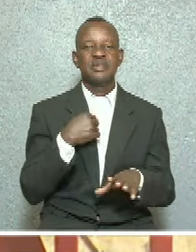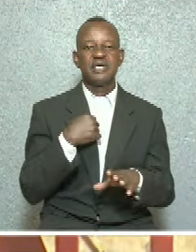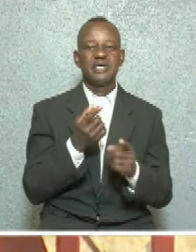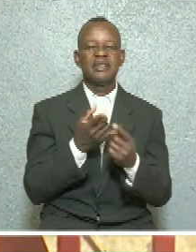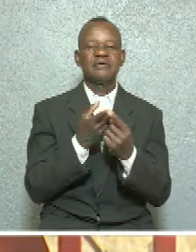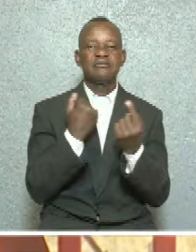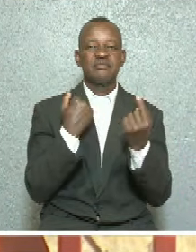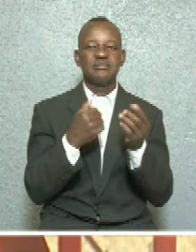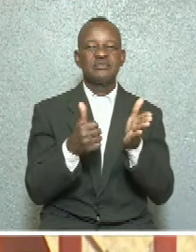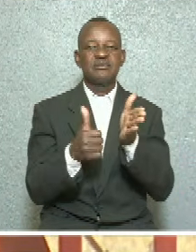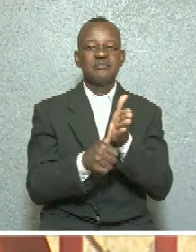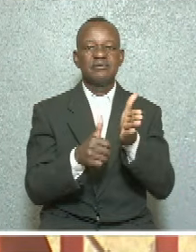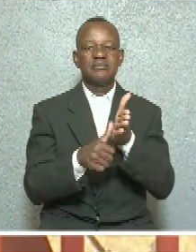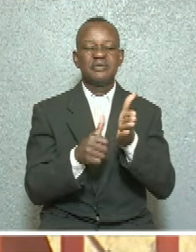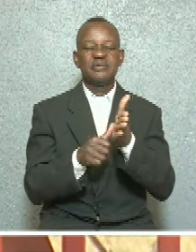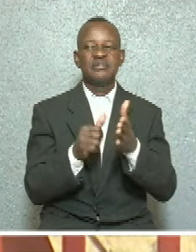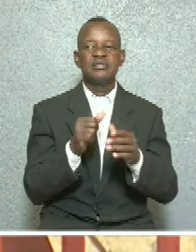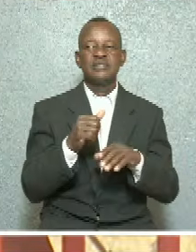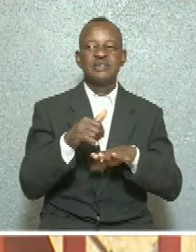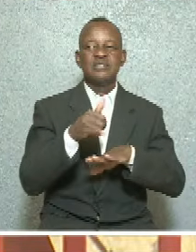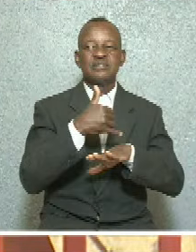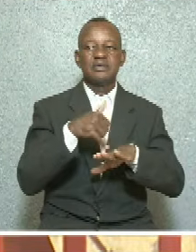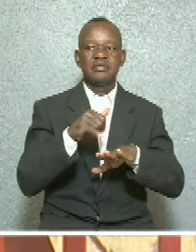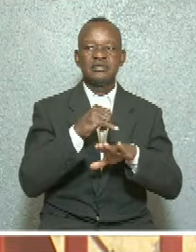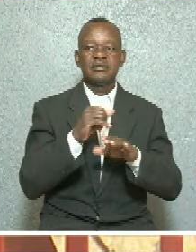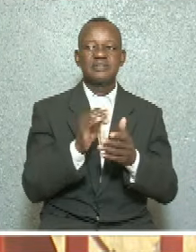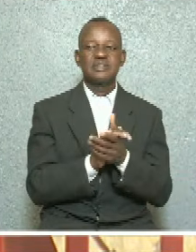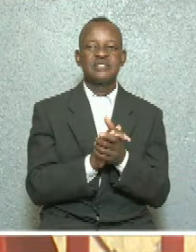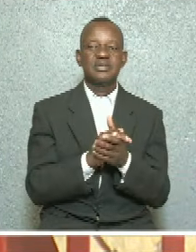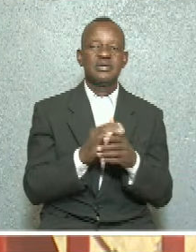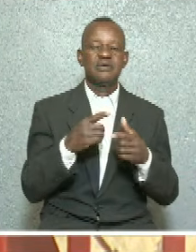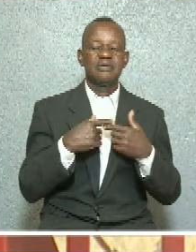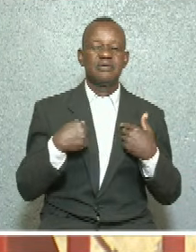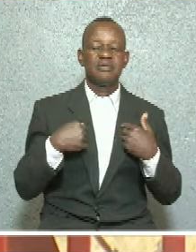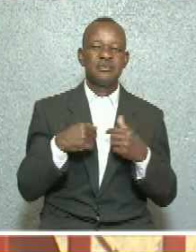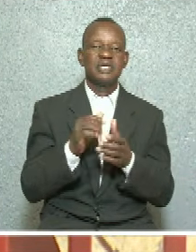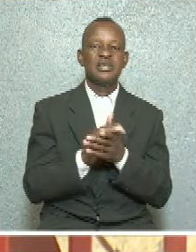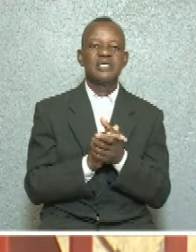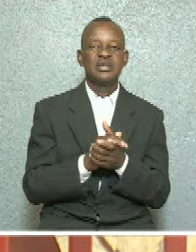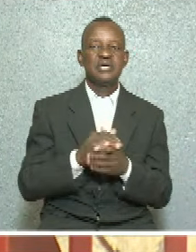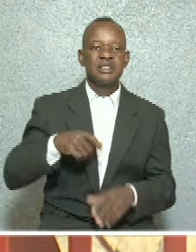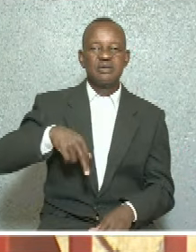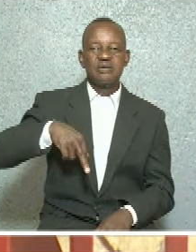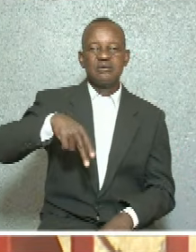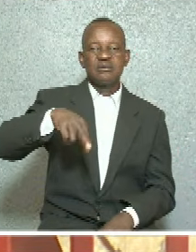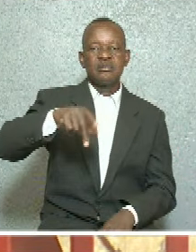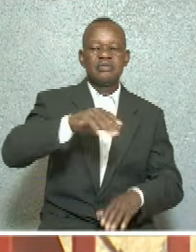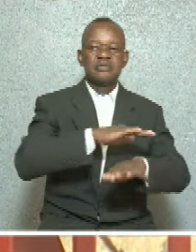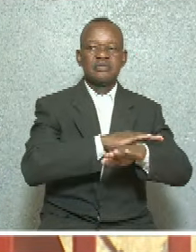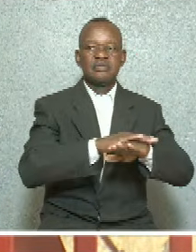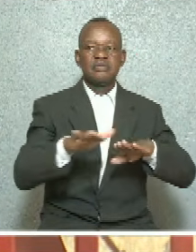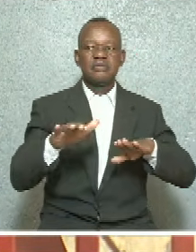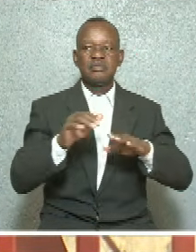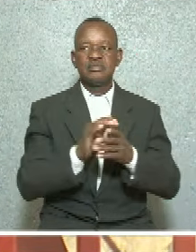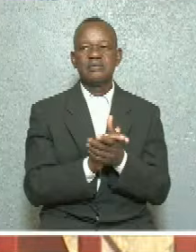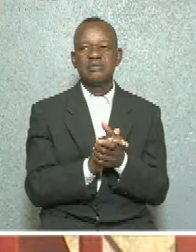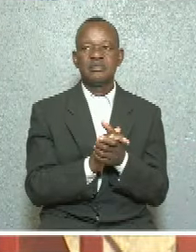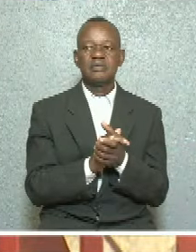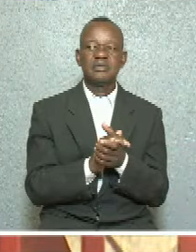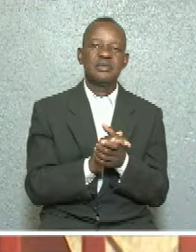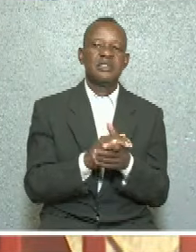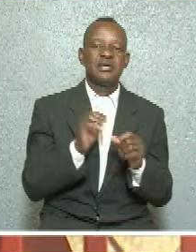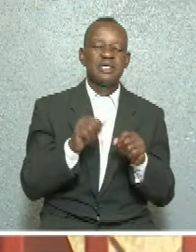Bambo location, where you grew up in the street and everything. I was schooling at JJ Afrikaner, Jan